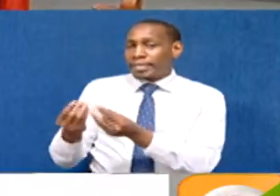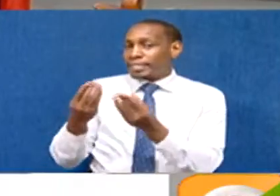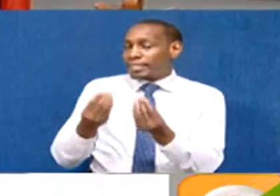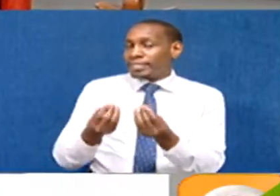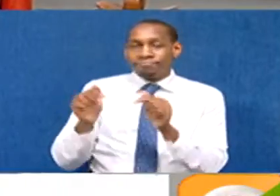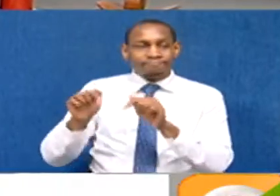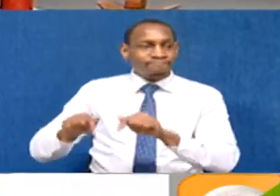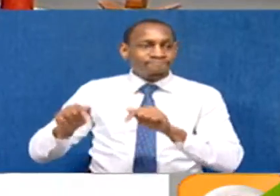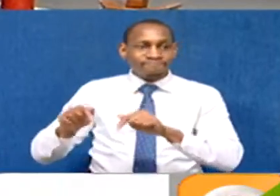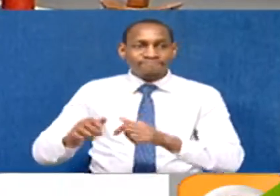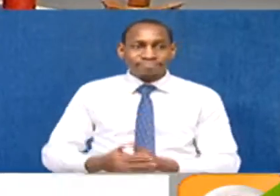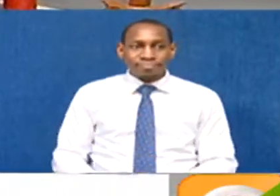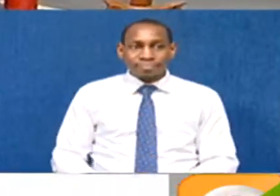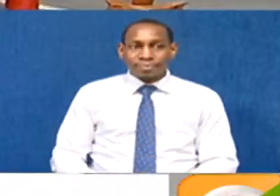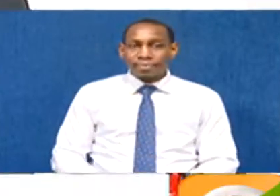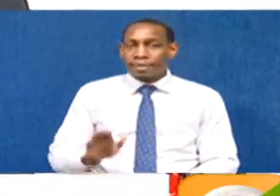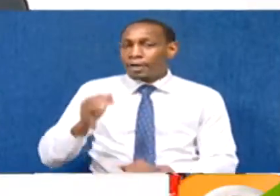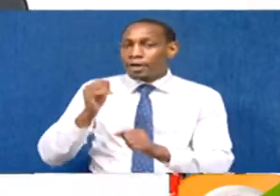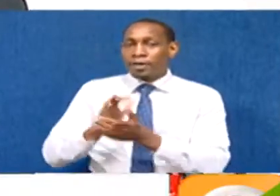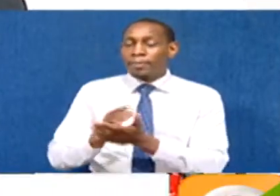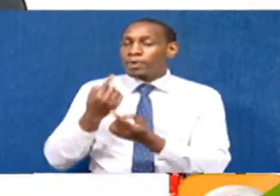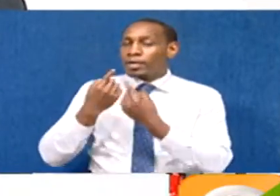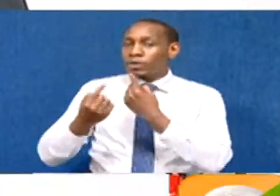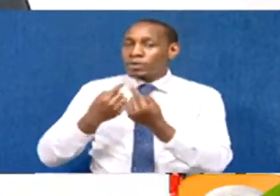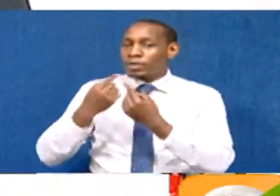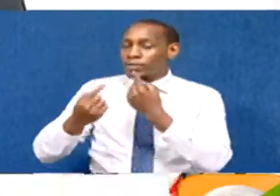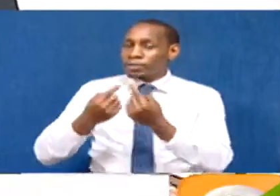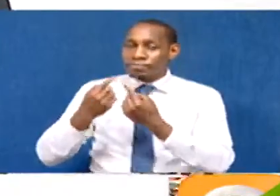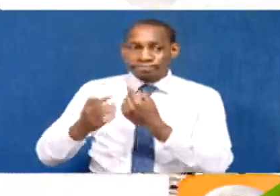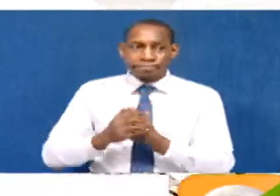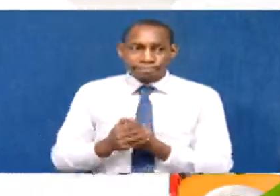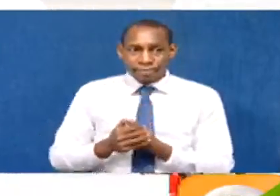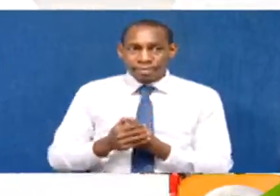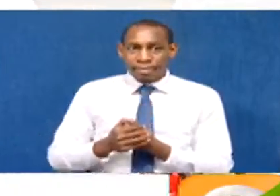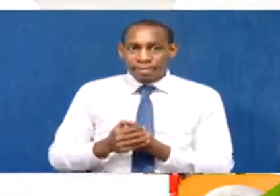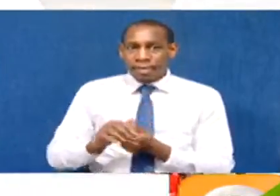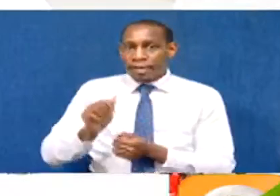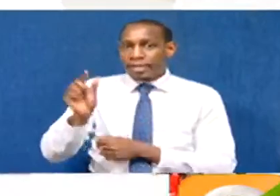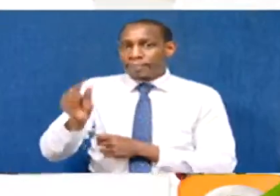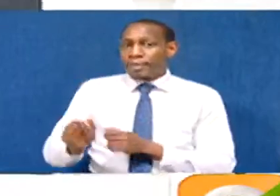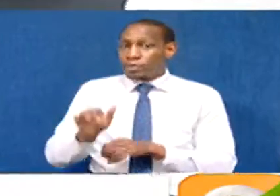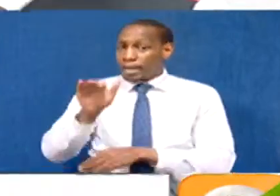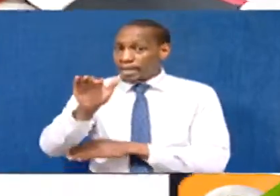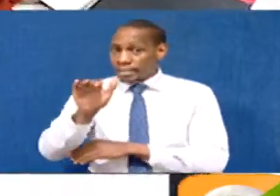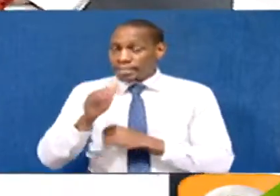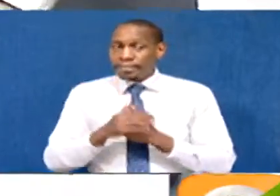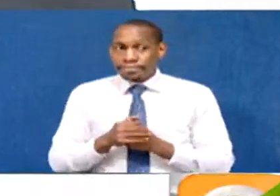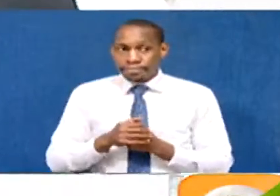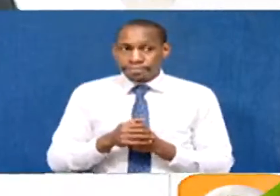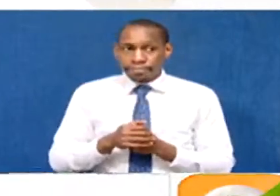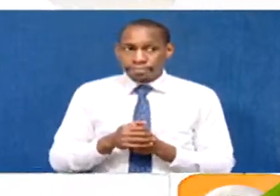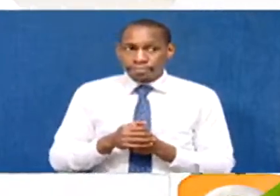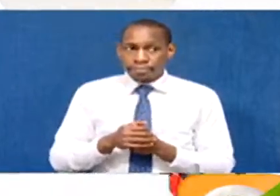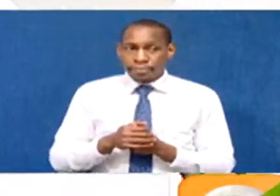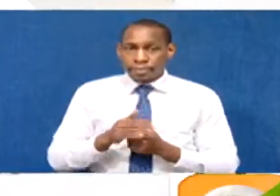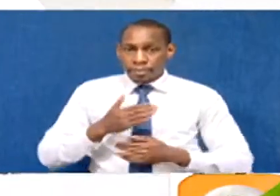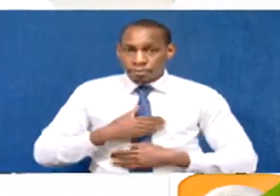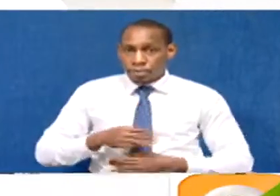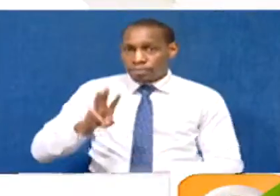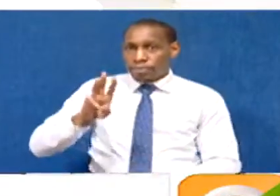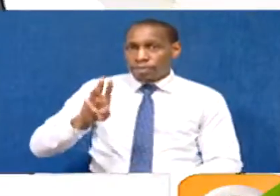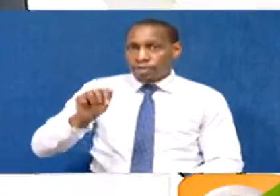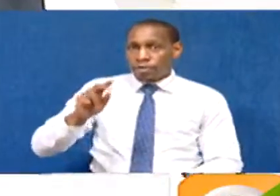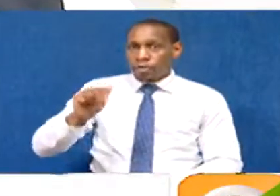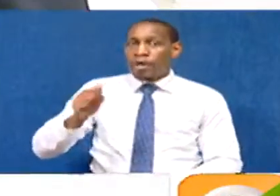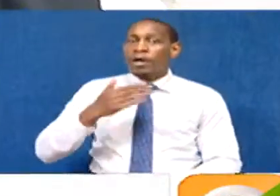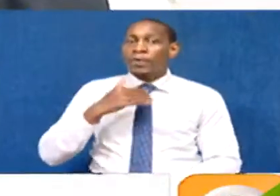just you are doing all the talking. And someone was asking you, Mheshimiwa Wanga, let me ask you